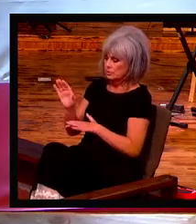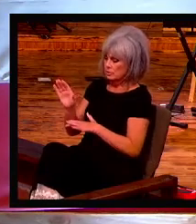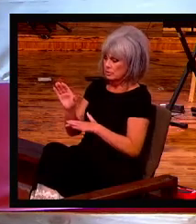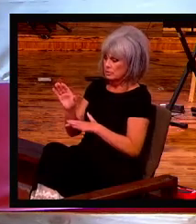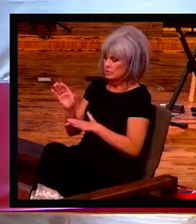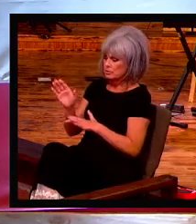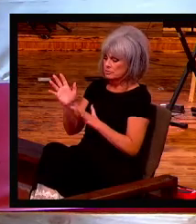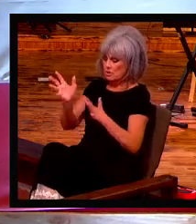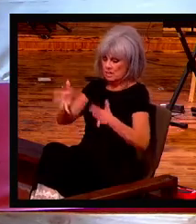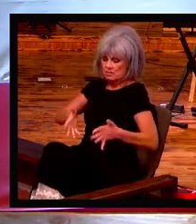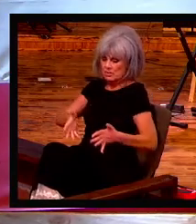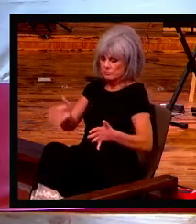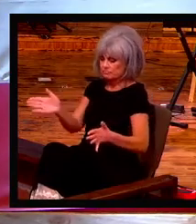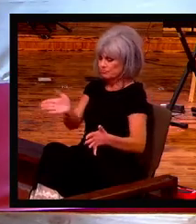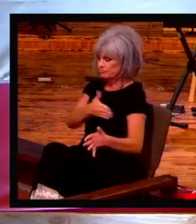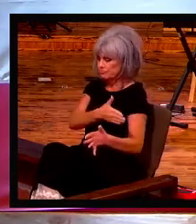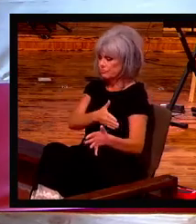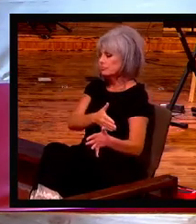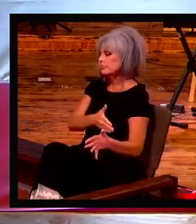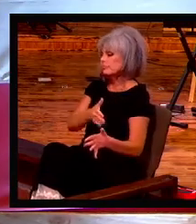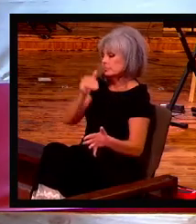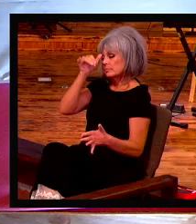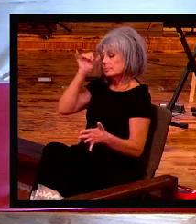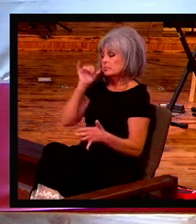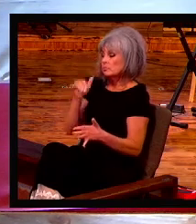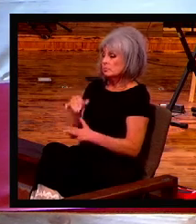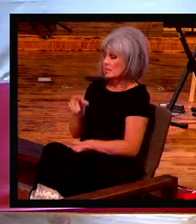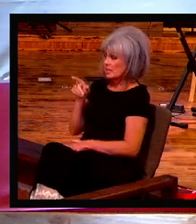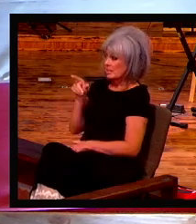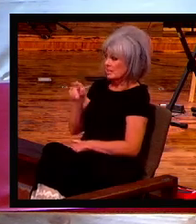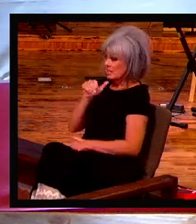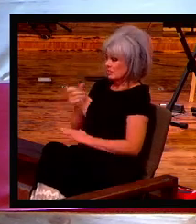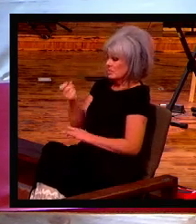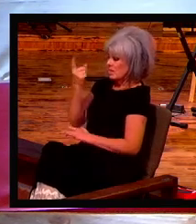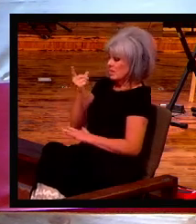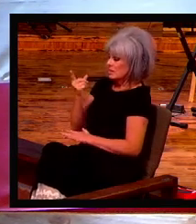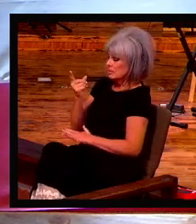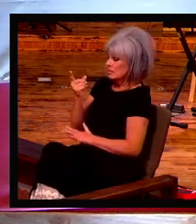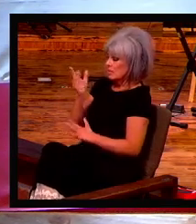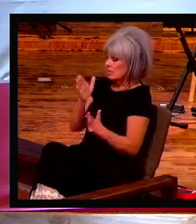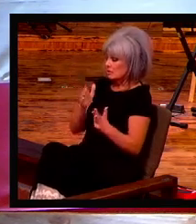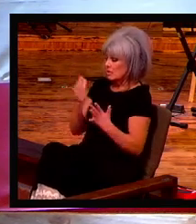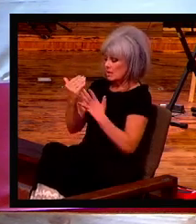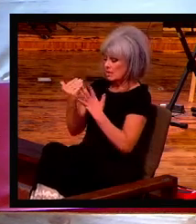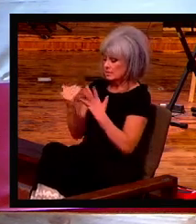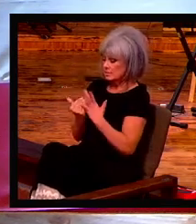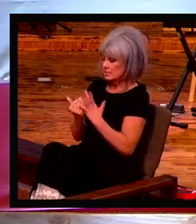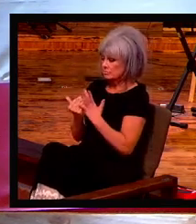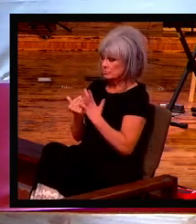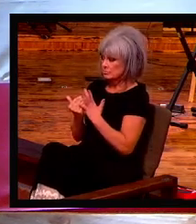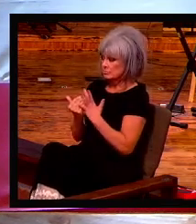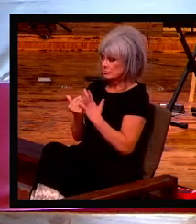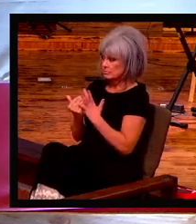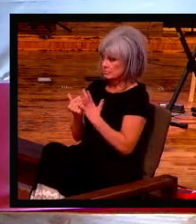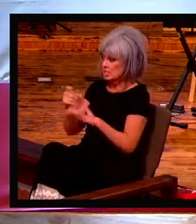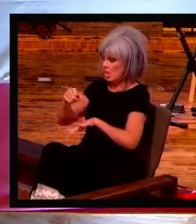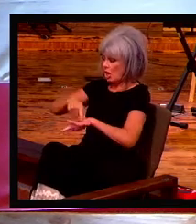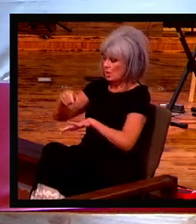Leave it at the door. So he didn't get that lesson soon enough. Is there a